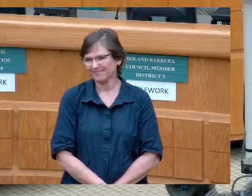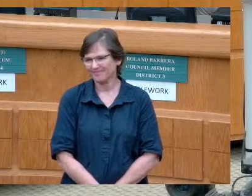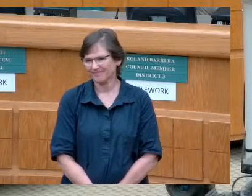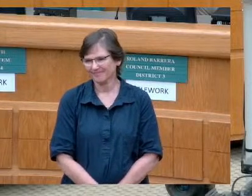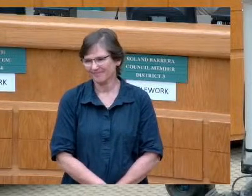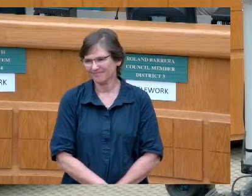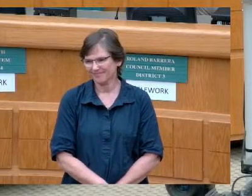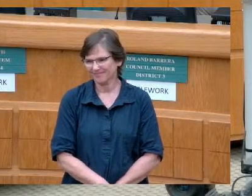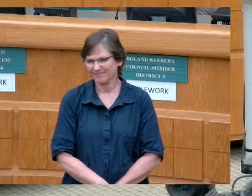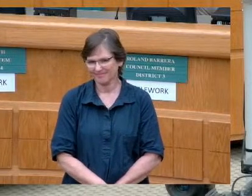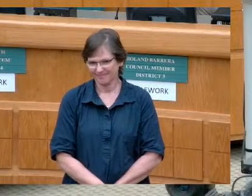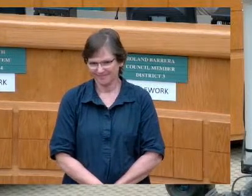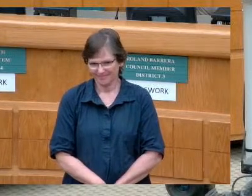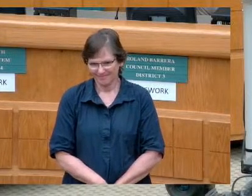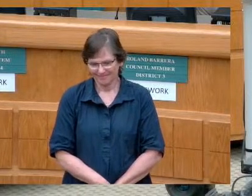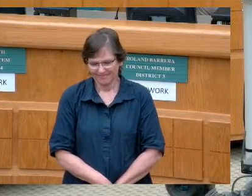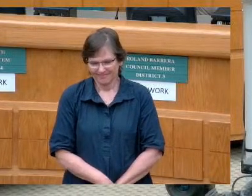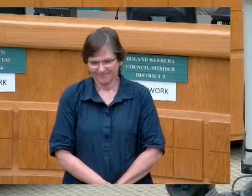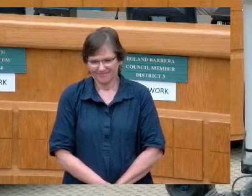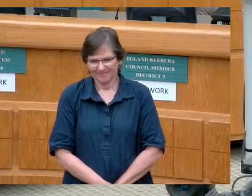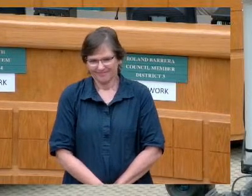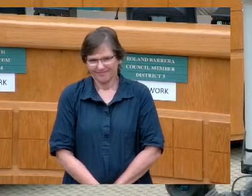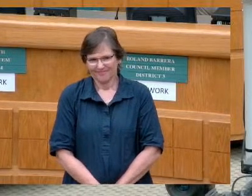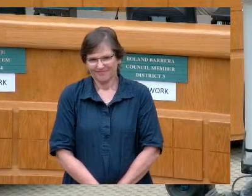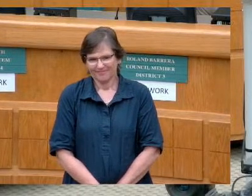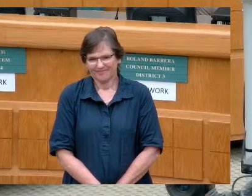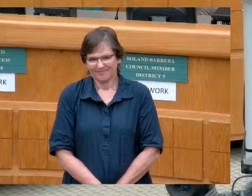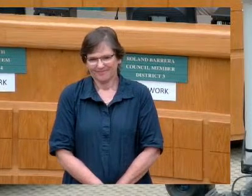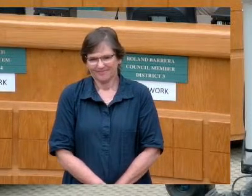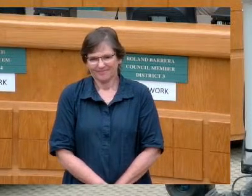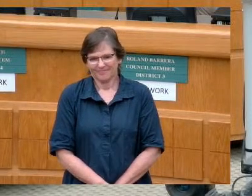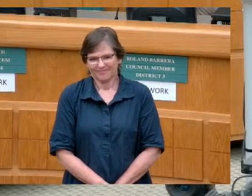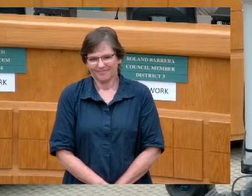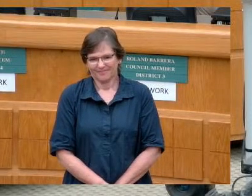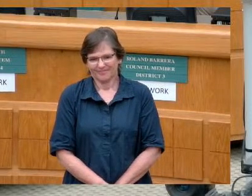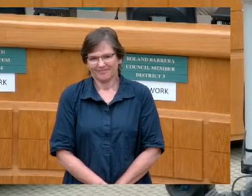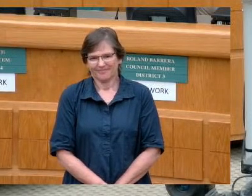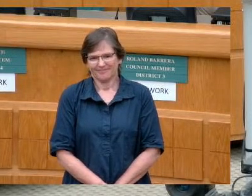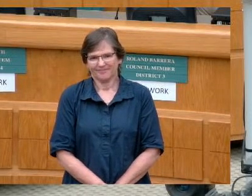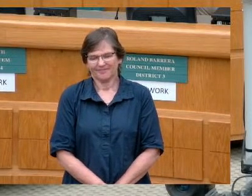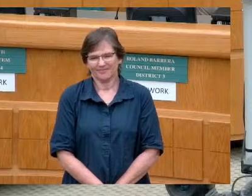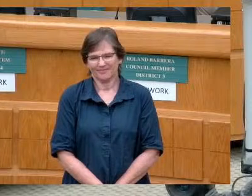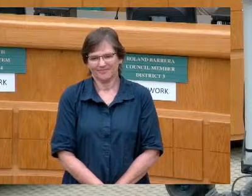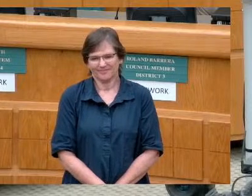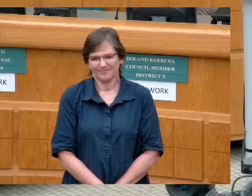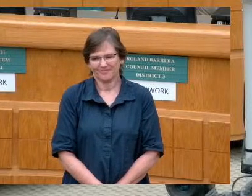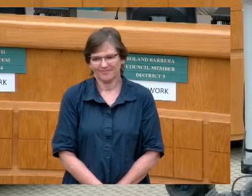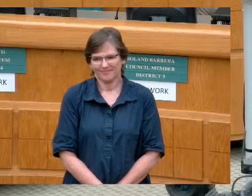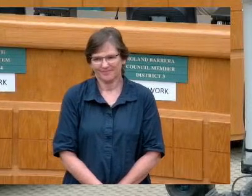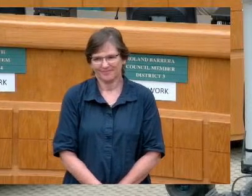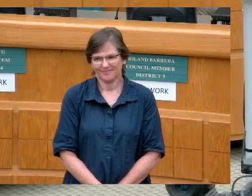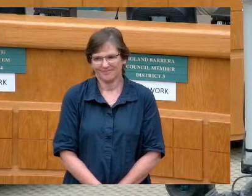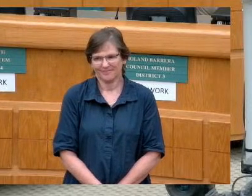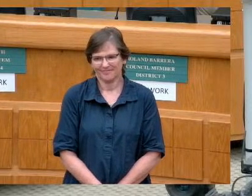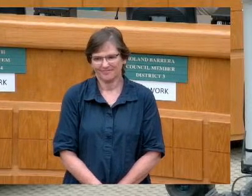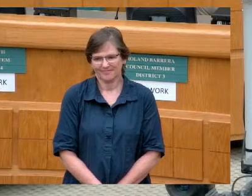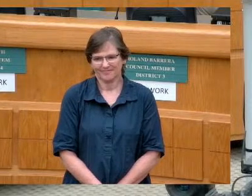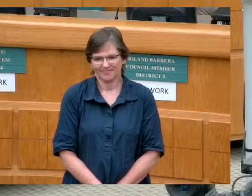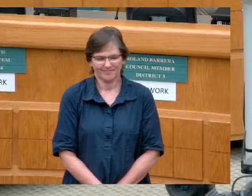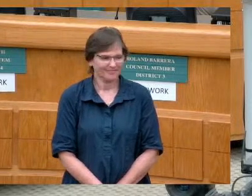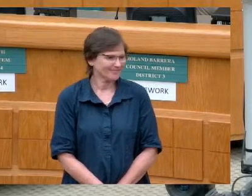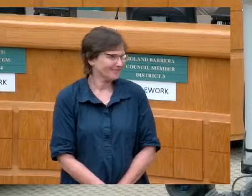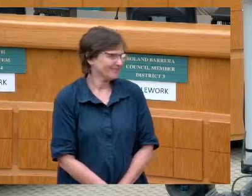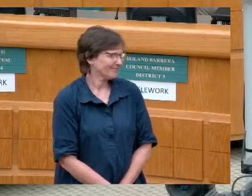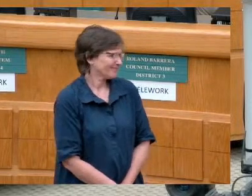la oportunidad a alguien que lo necesite realmente, pero es muy importante que todos nos hagamos los tests para estar mejor preparados.